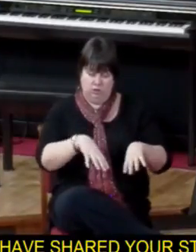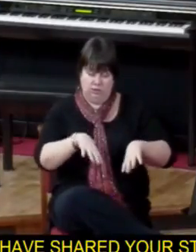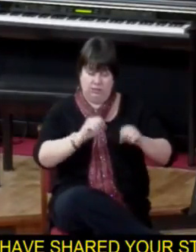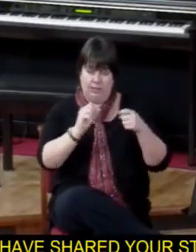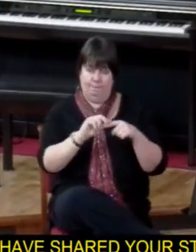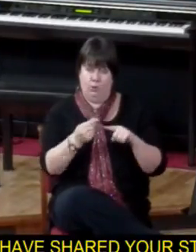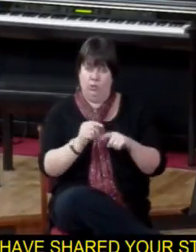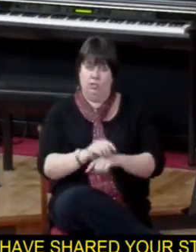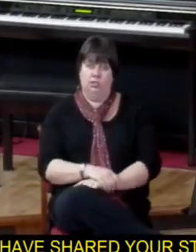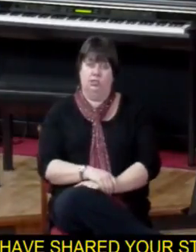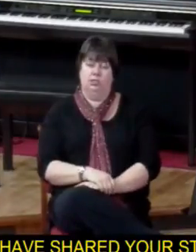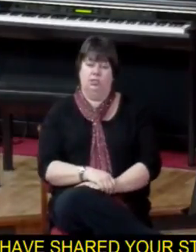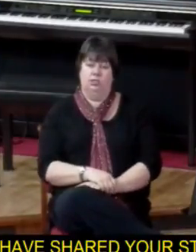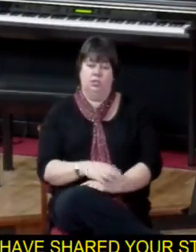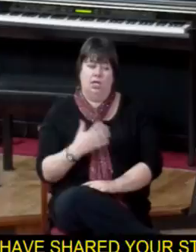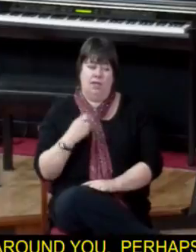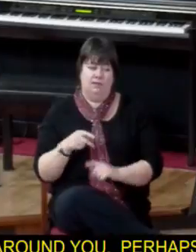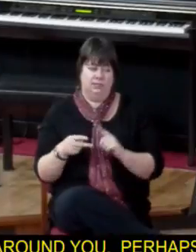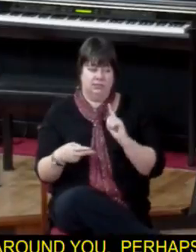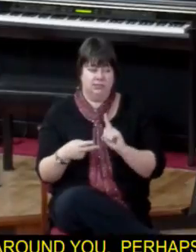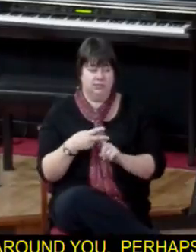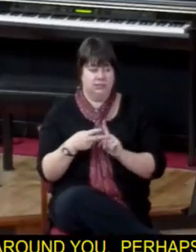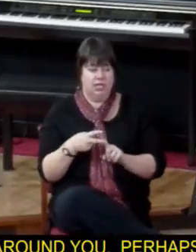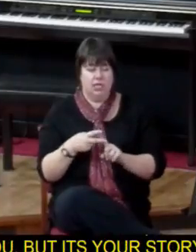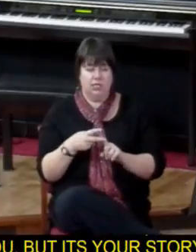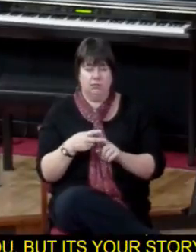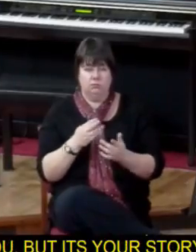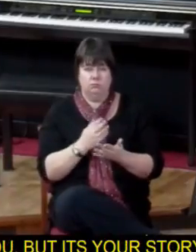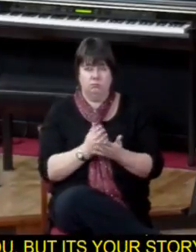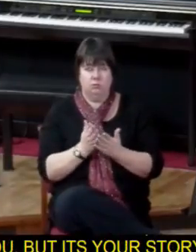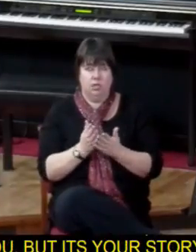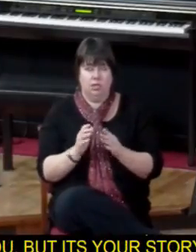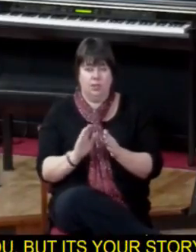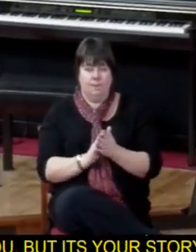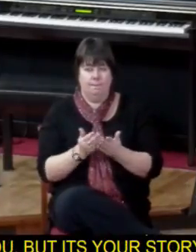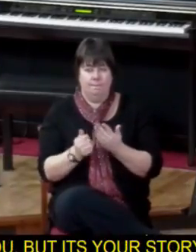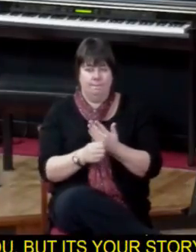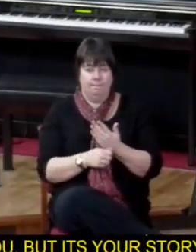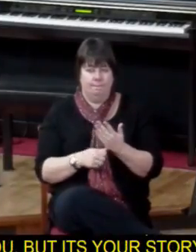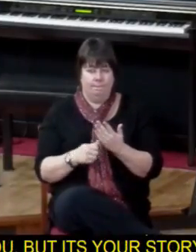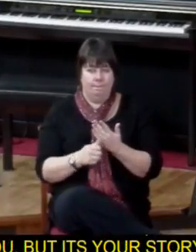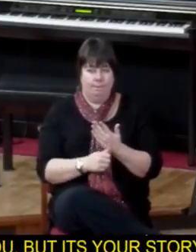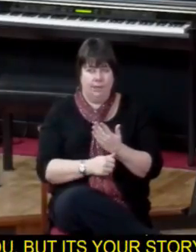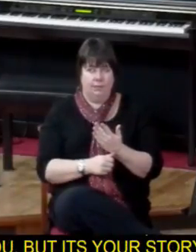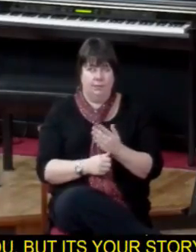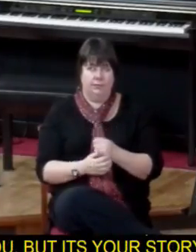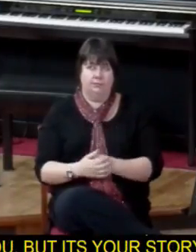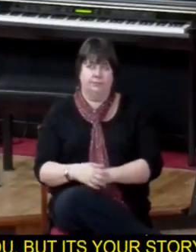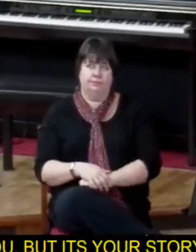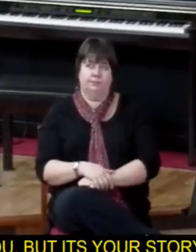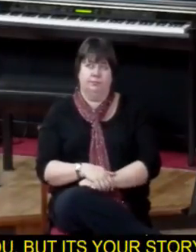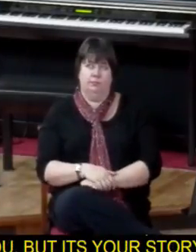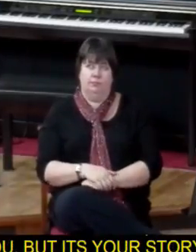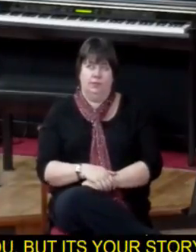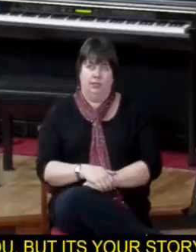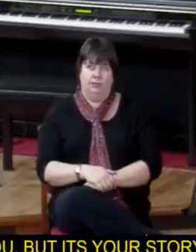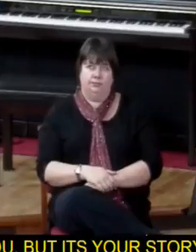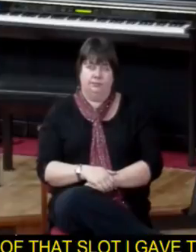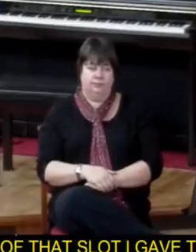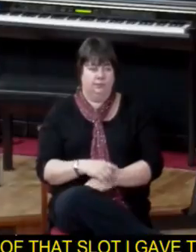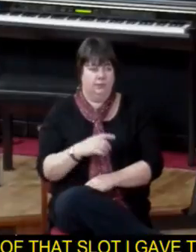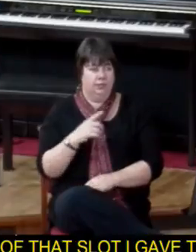Okay, but we have a second passage of Scripture this morning. We didn't just look at Matthew 28, where Jesus said,